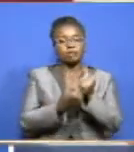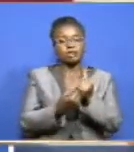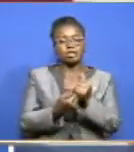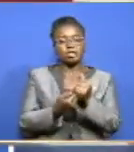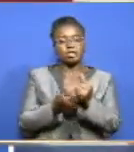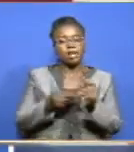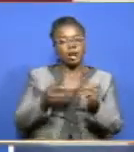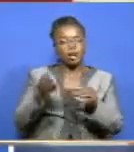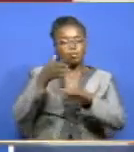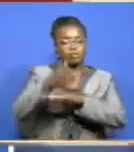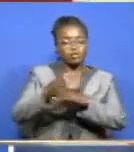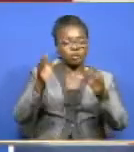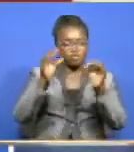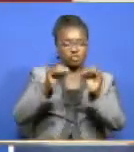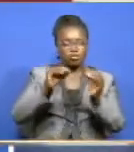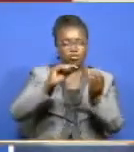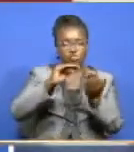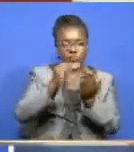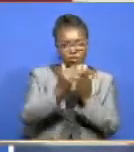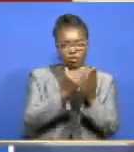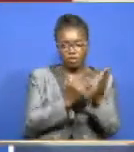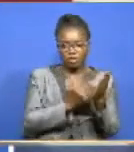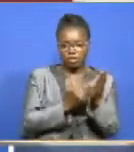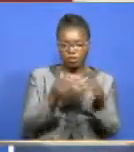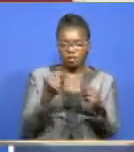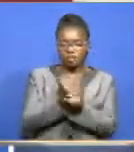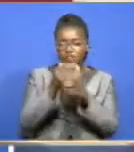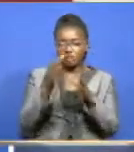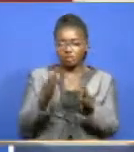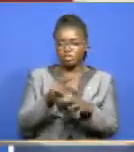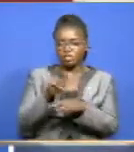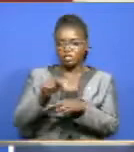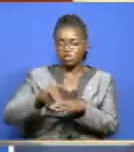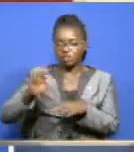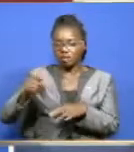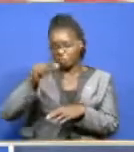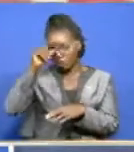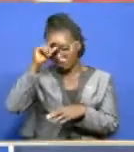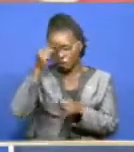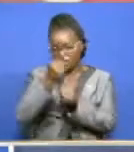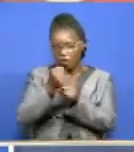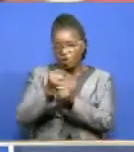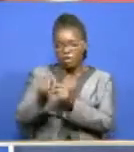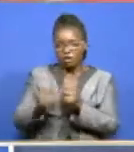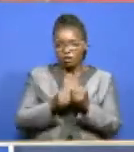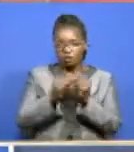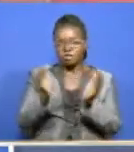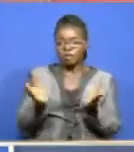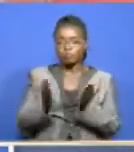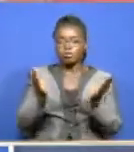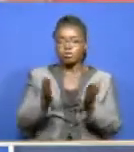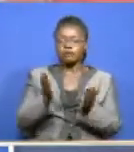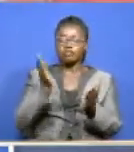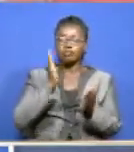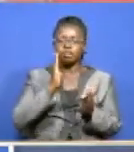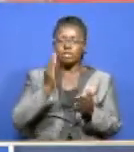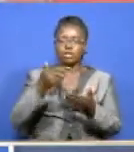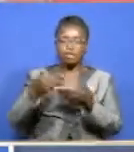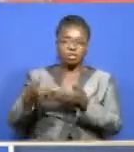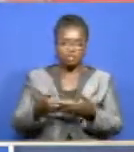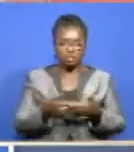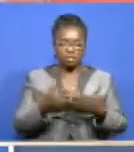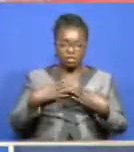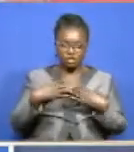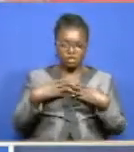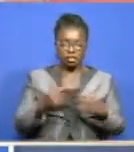Zero initiative and other stakeholders, including the national and county governments, for working together in promotion of maternal and child health. She